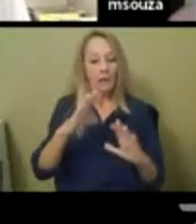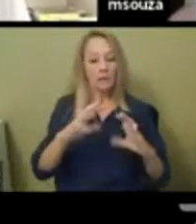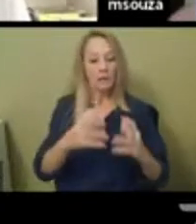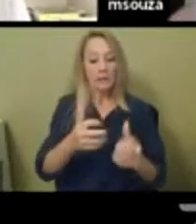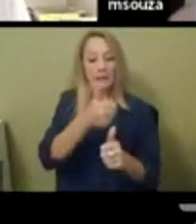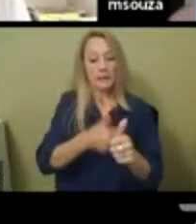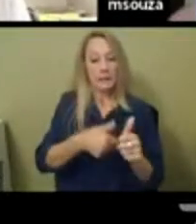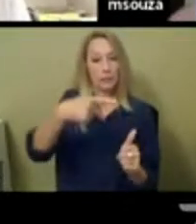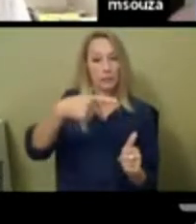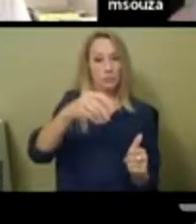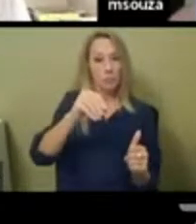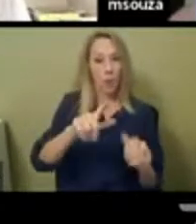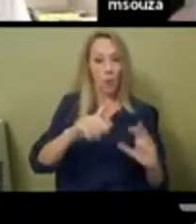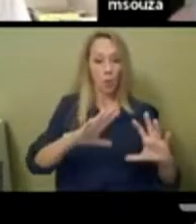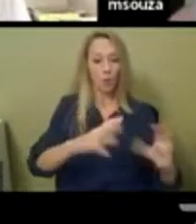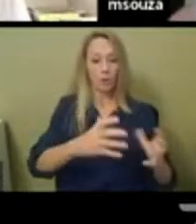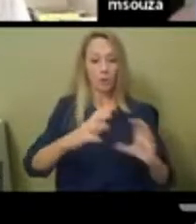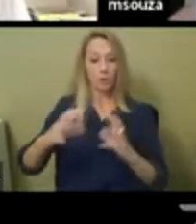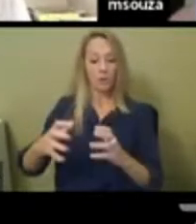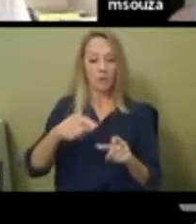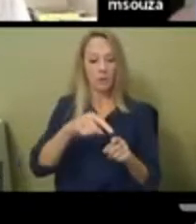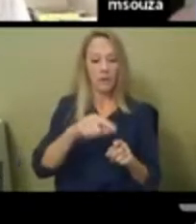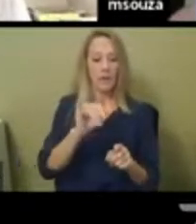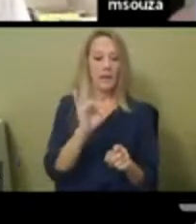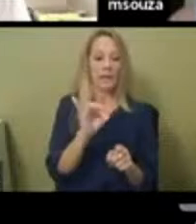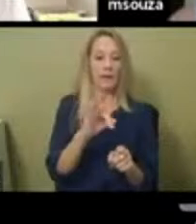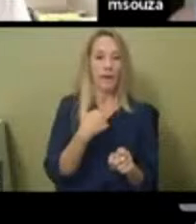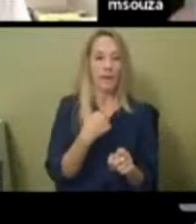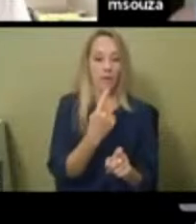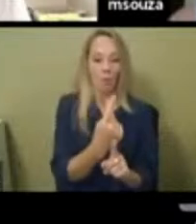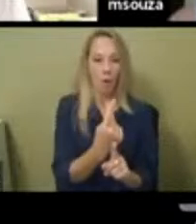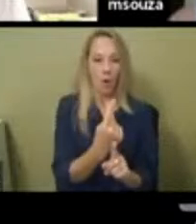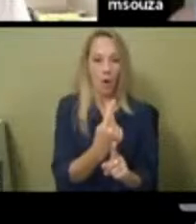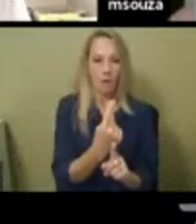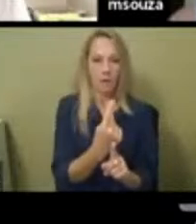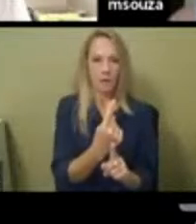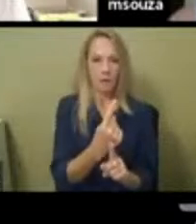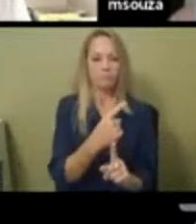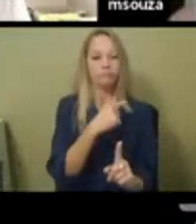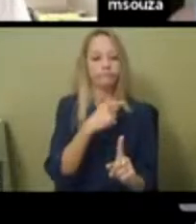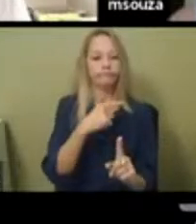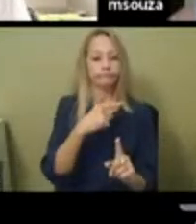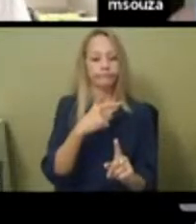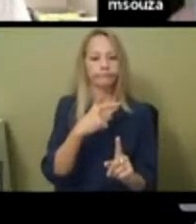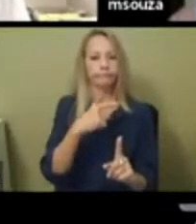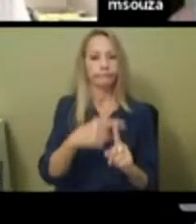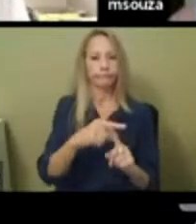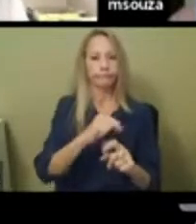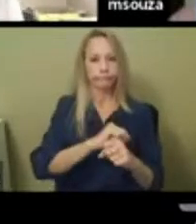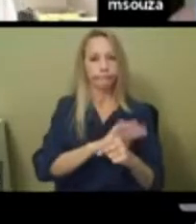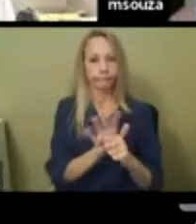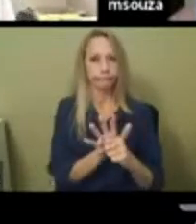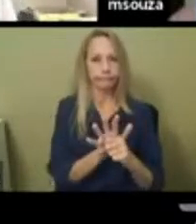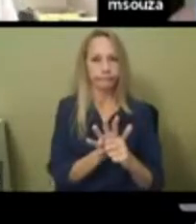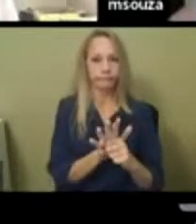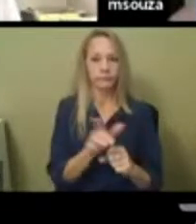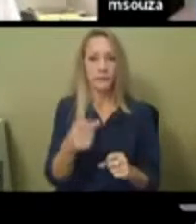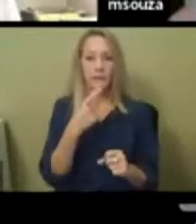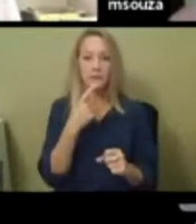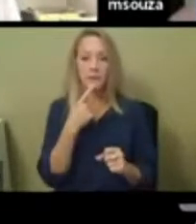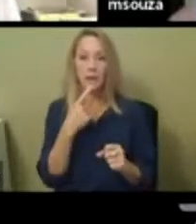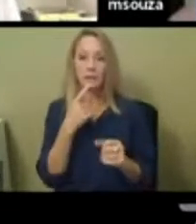there's a positive case in a pool. Okay, so when it says individual